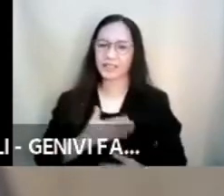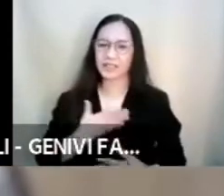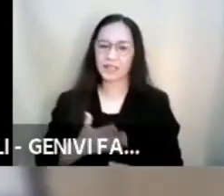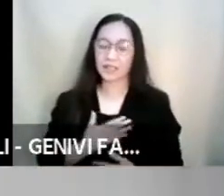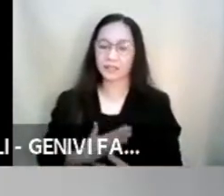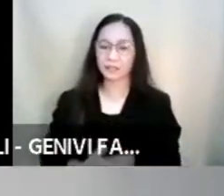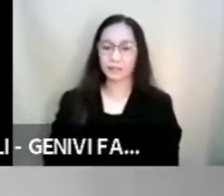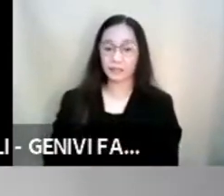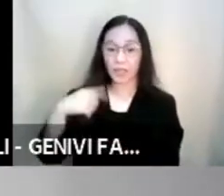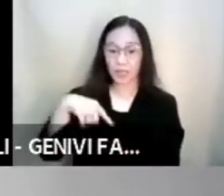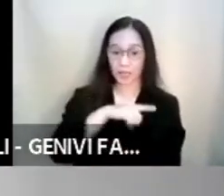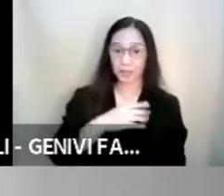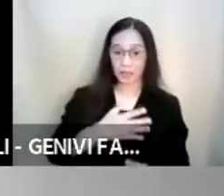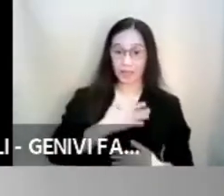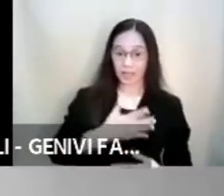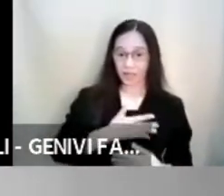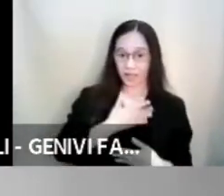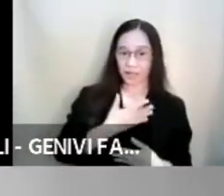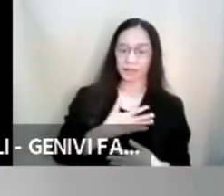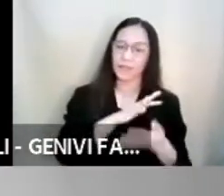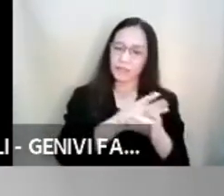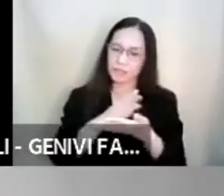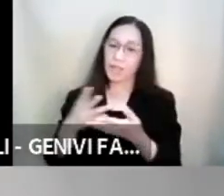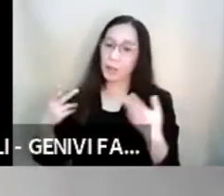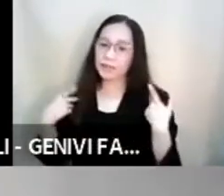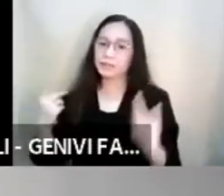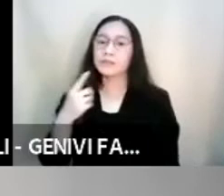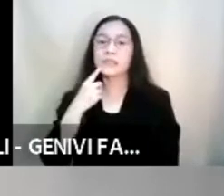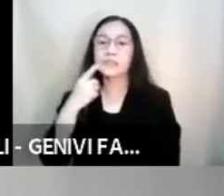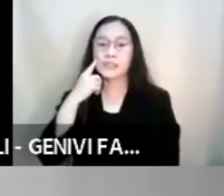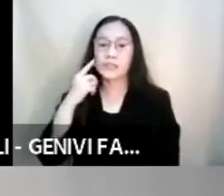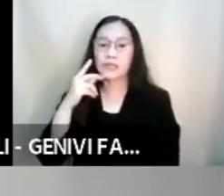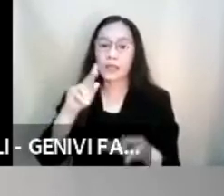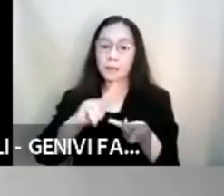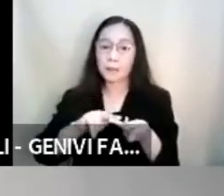happy to share that we have some deaf partners and